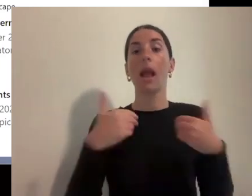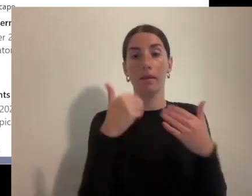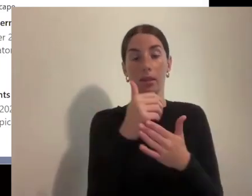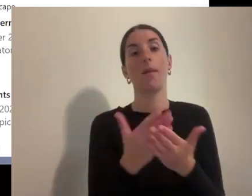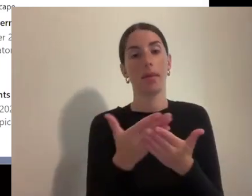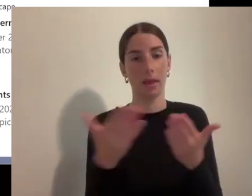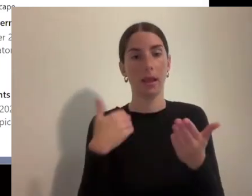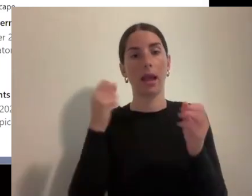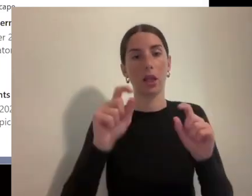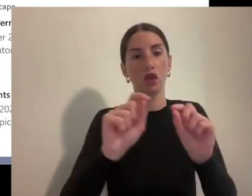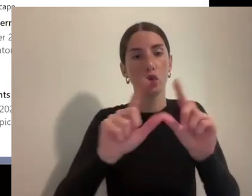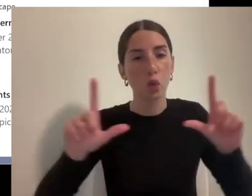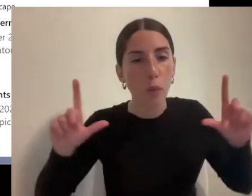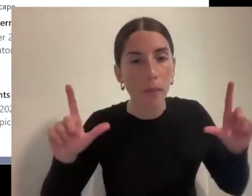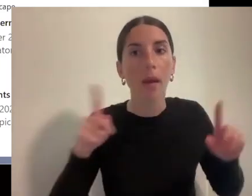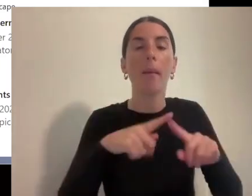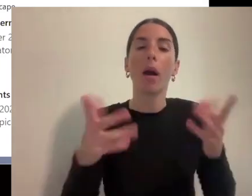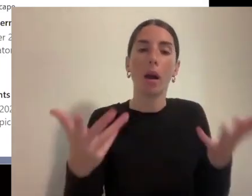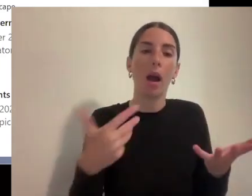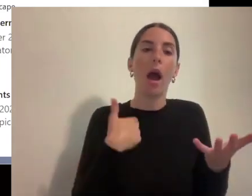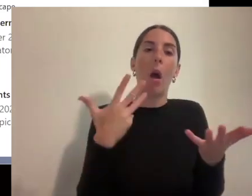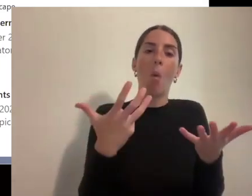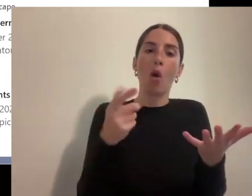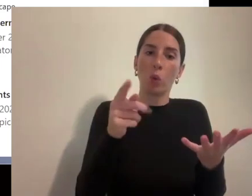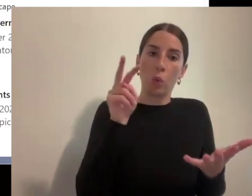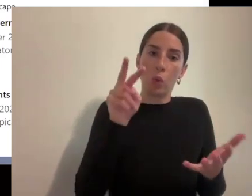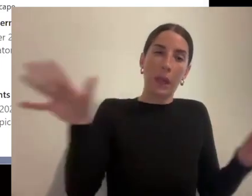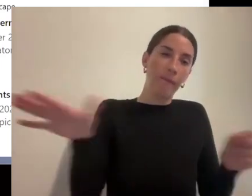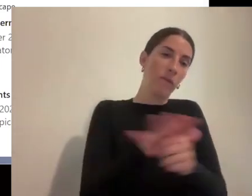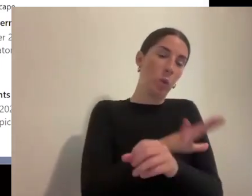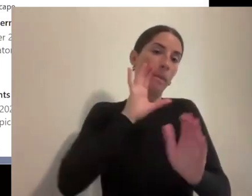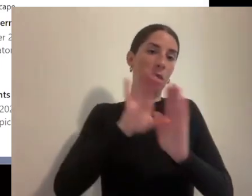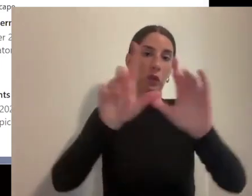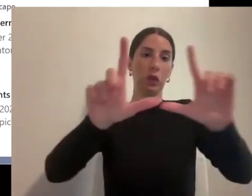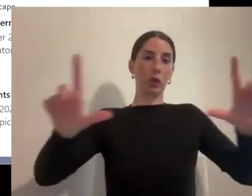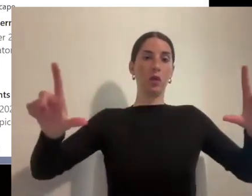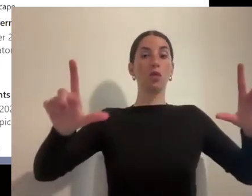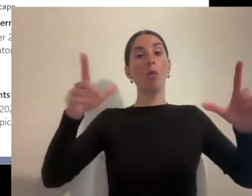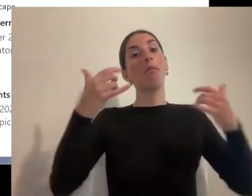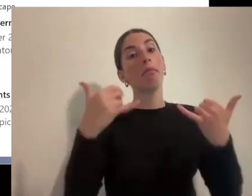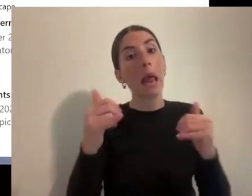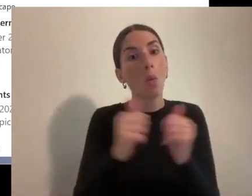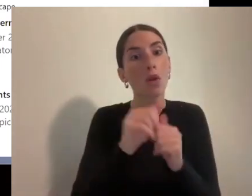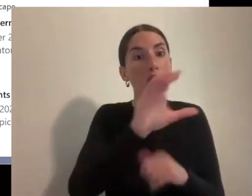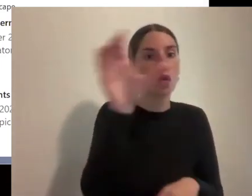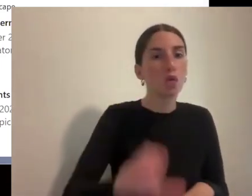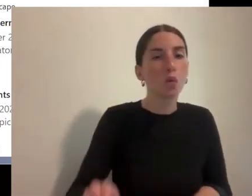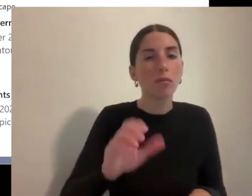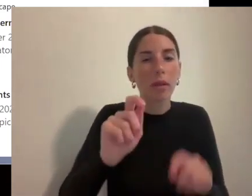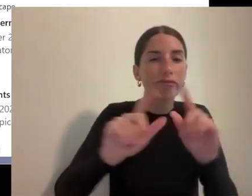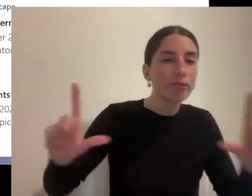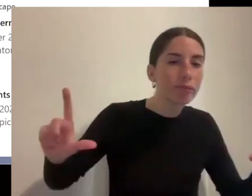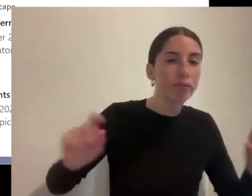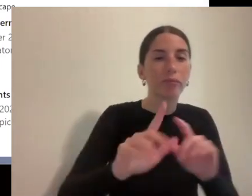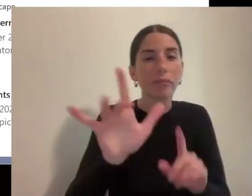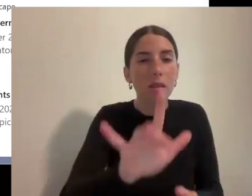I can zoom in, but I want you to look at the full picture. Maybe play a little with the zoom controls on your screen to make it as big as